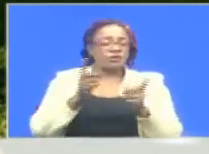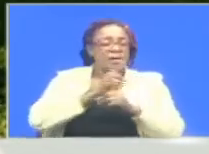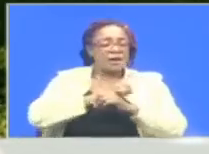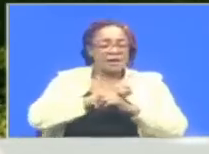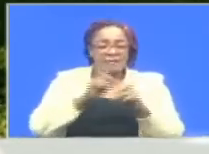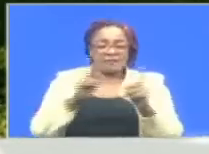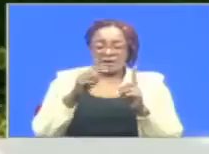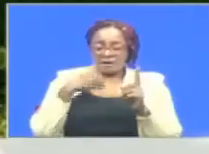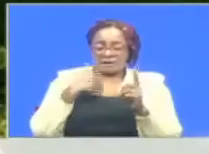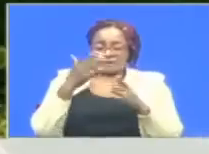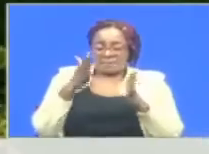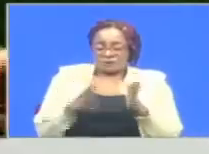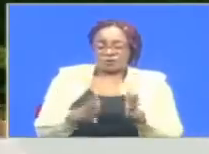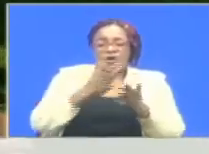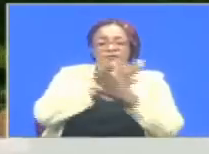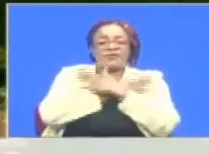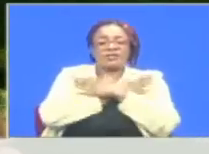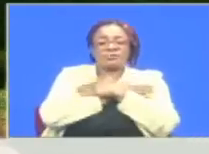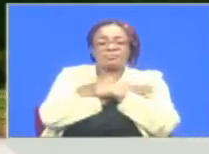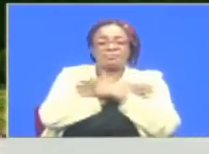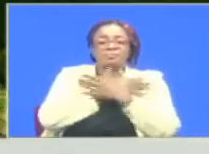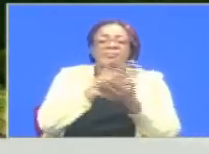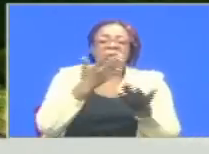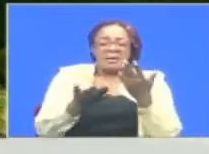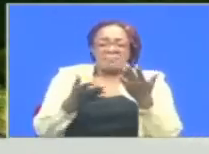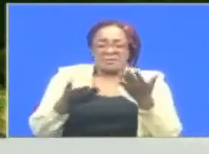personal friendships. Of course, the personal chemistry